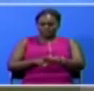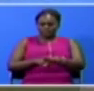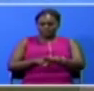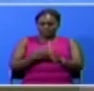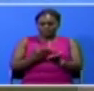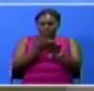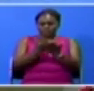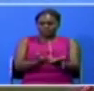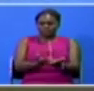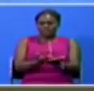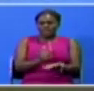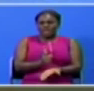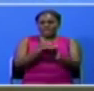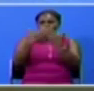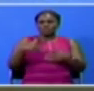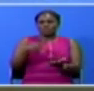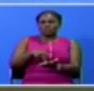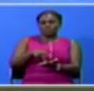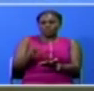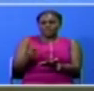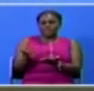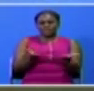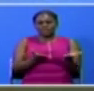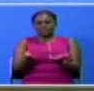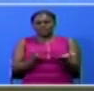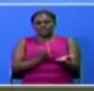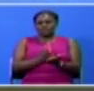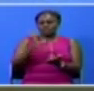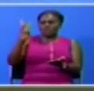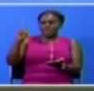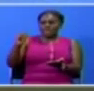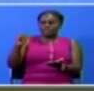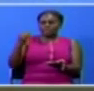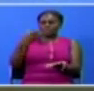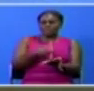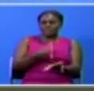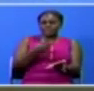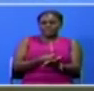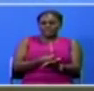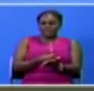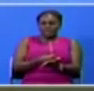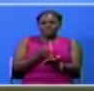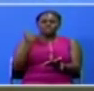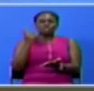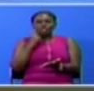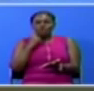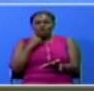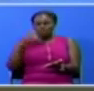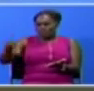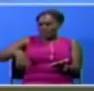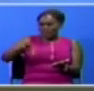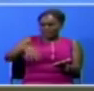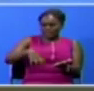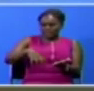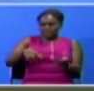will enable consumers pay for goods and services through the Mpesa One Tap service at shopping outlets and pay merchants